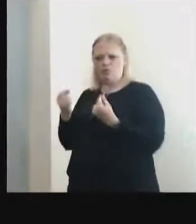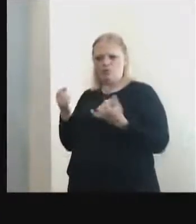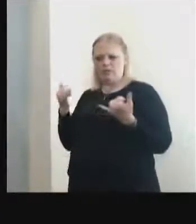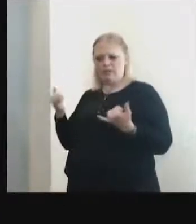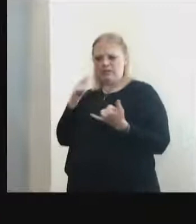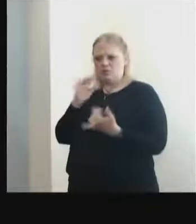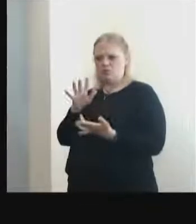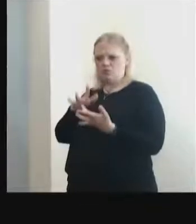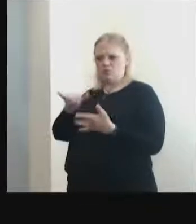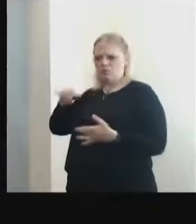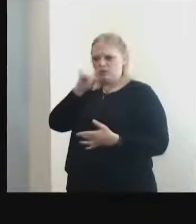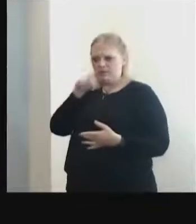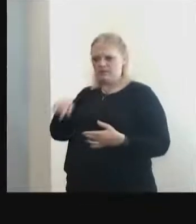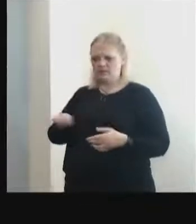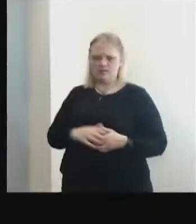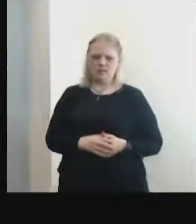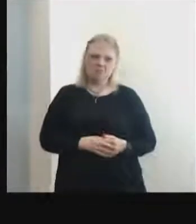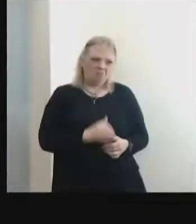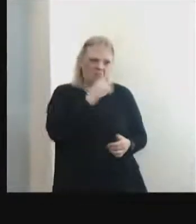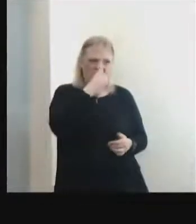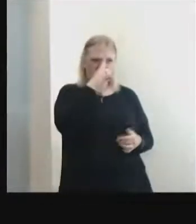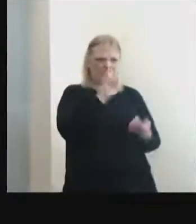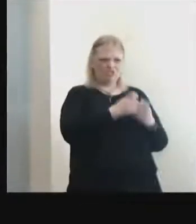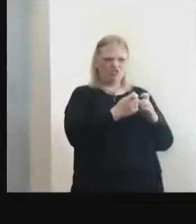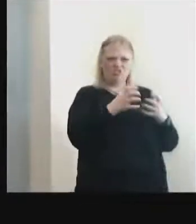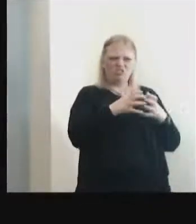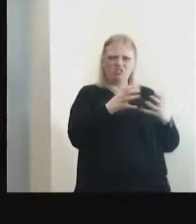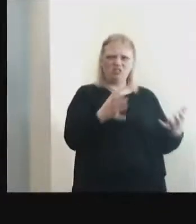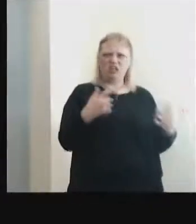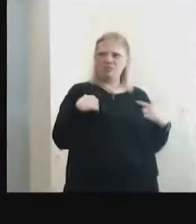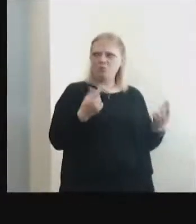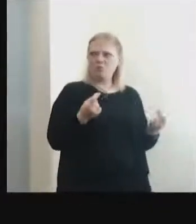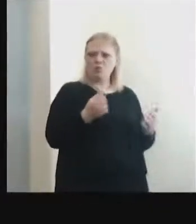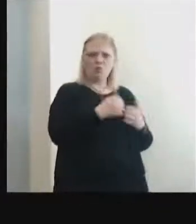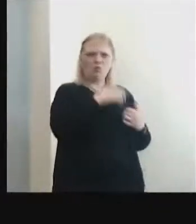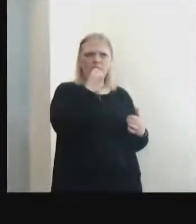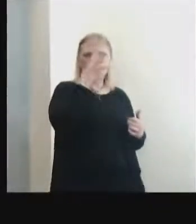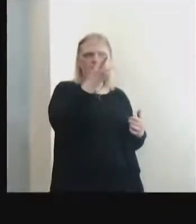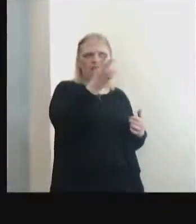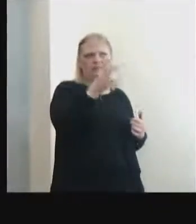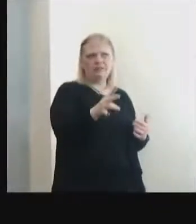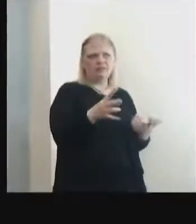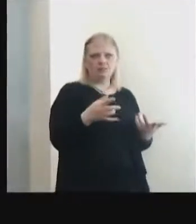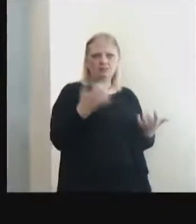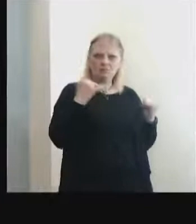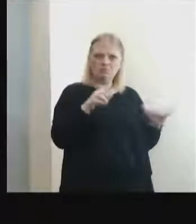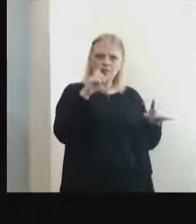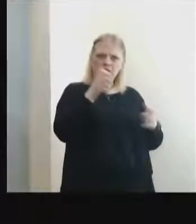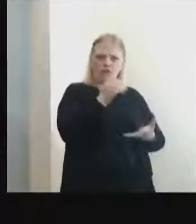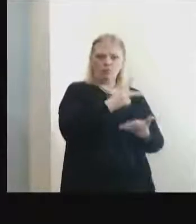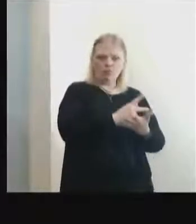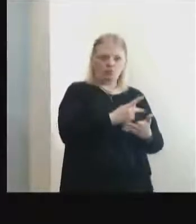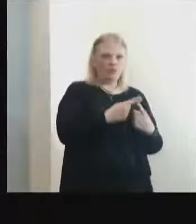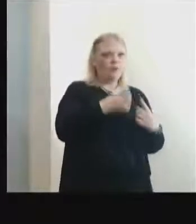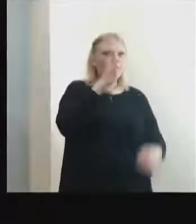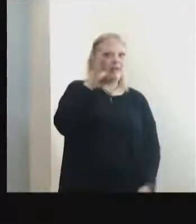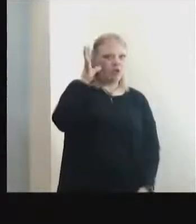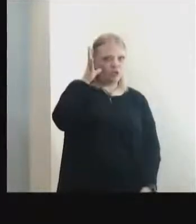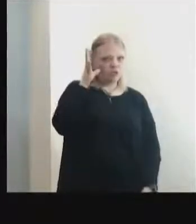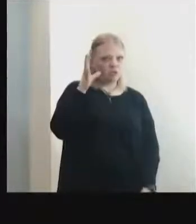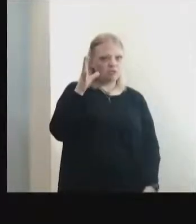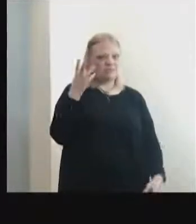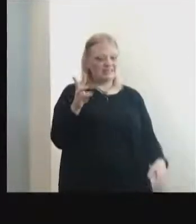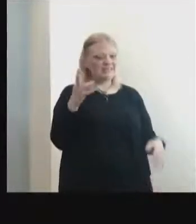that young? I don't think it changes a whole lot from what we're doing with the 16 to 17-year-olds, because they still need to have the approval of the parents to do the 16